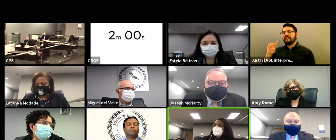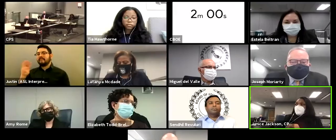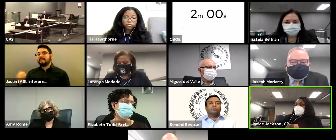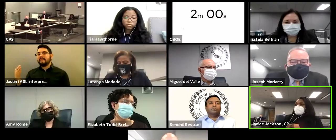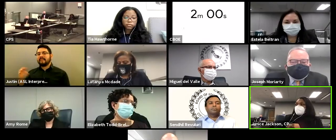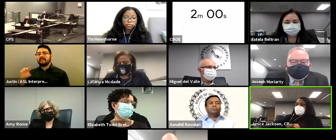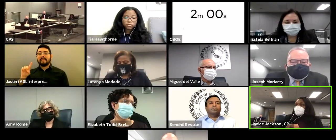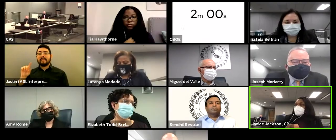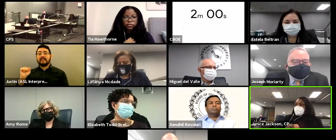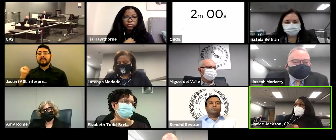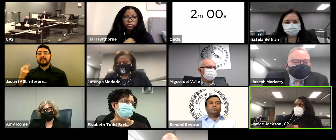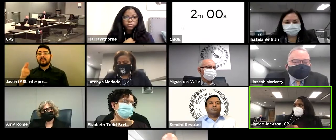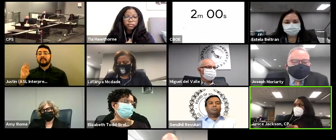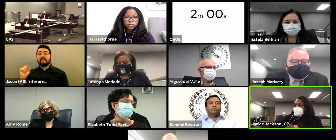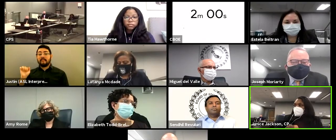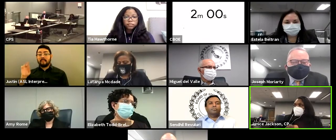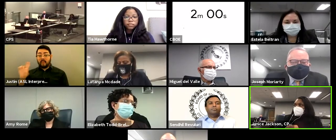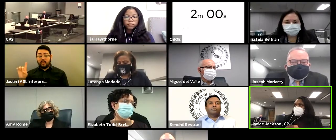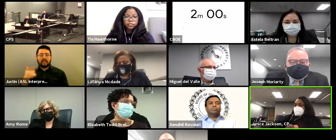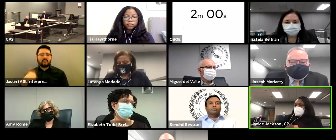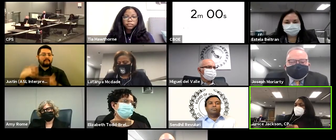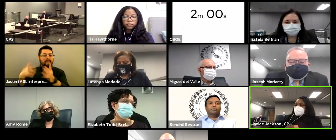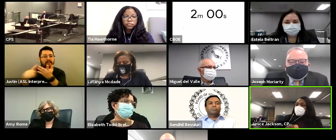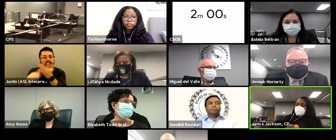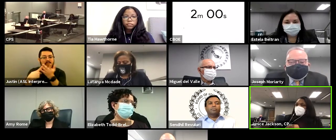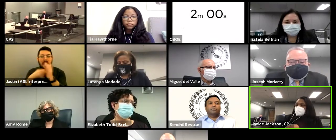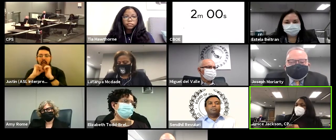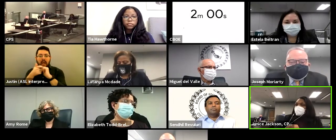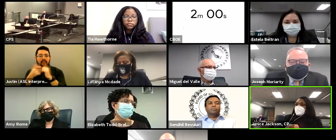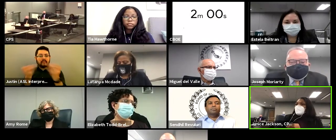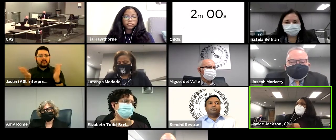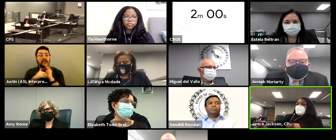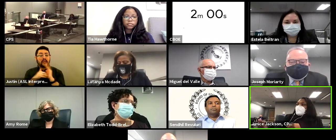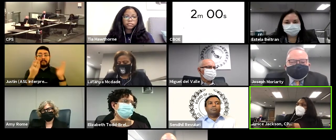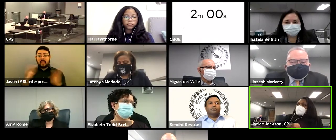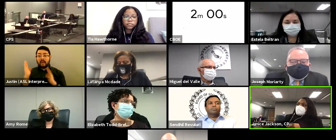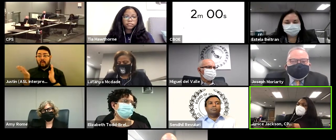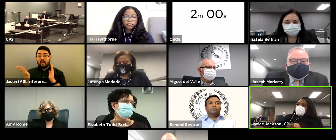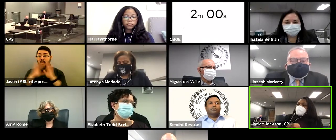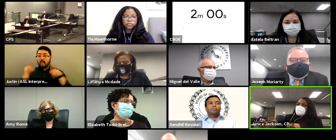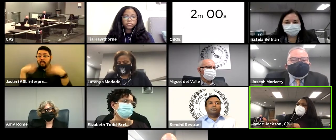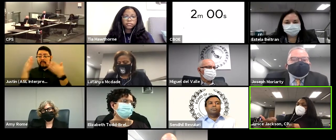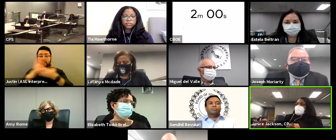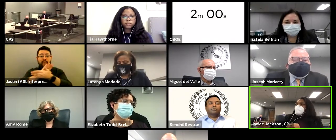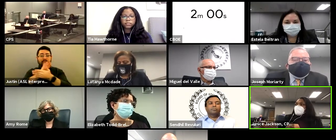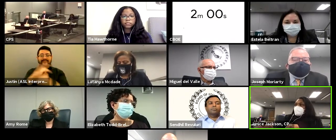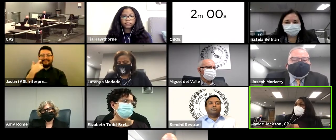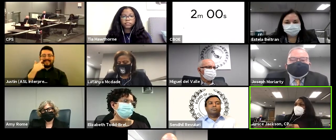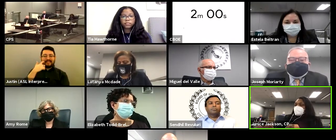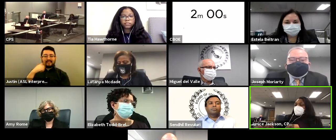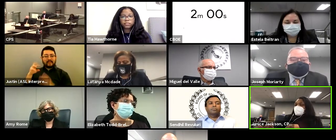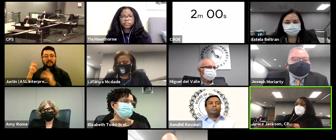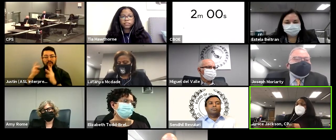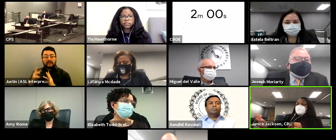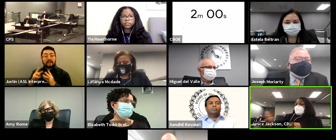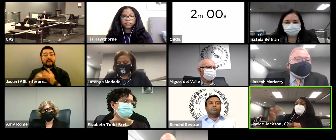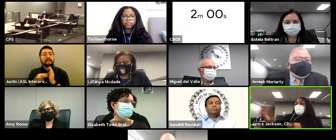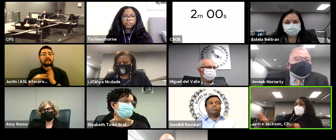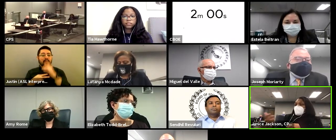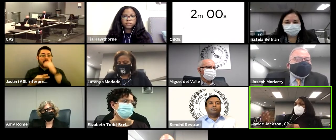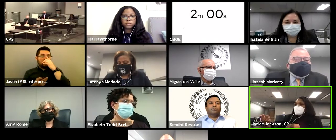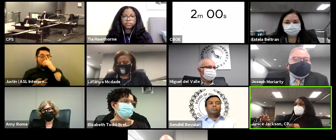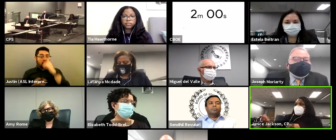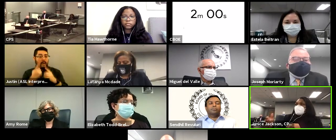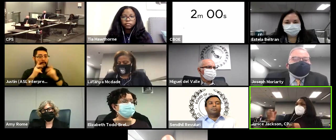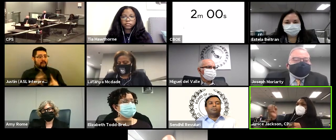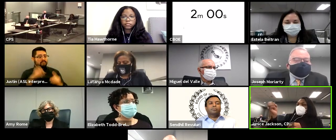today with principals throughout the reopening plan since last winter. And that has been a way to have three-way conversation or even